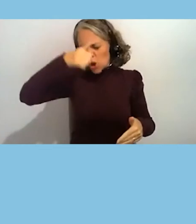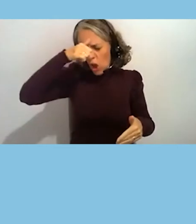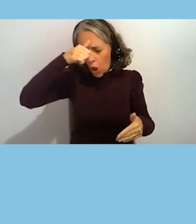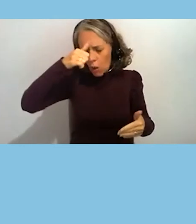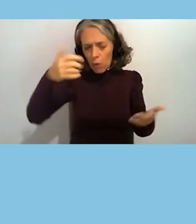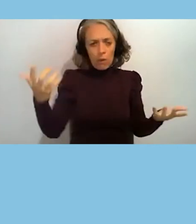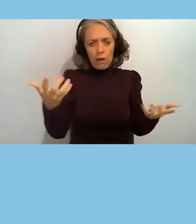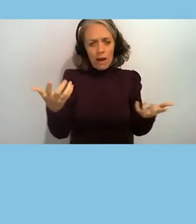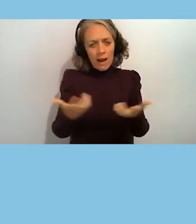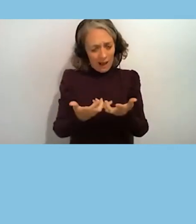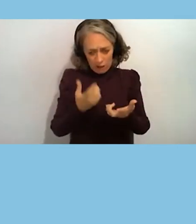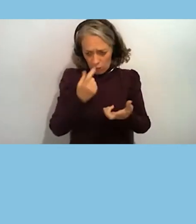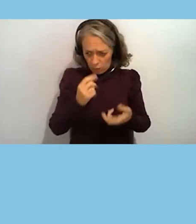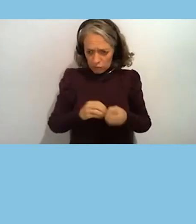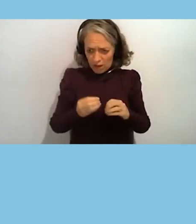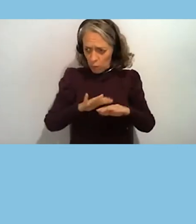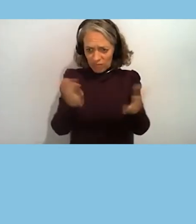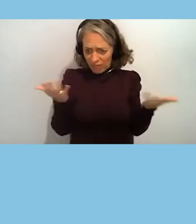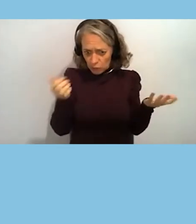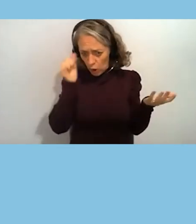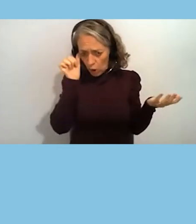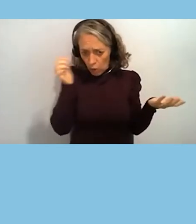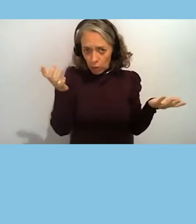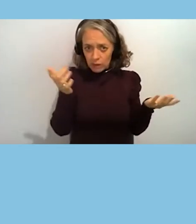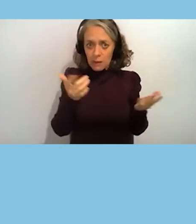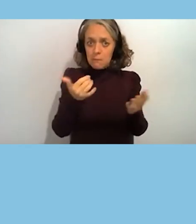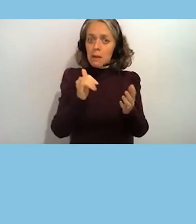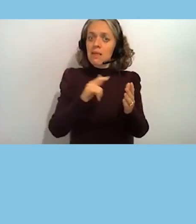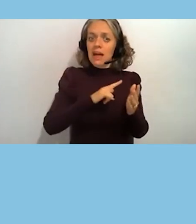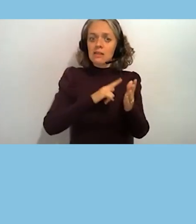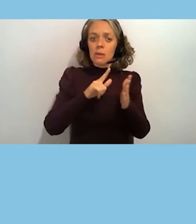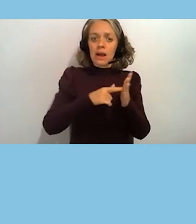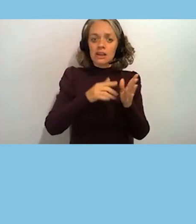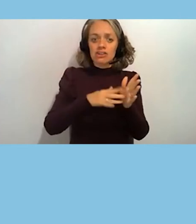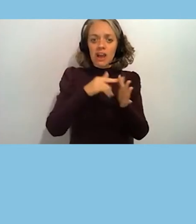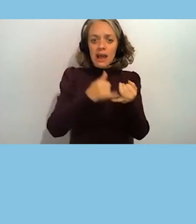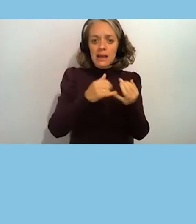create? Perhaps this is why James Baldwin,